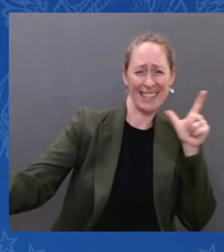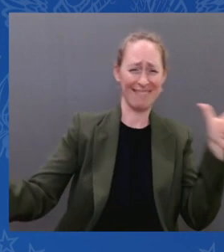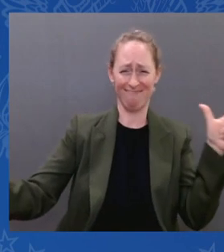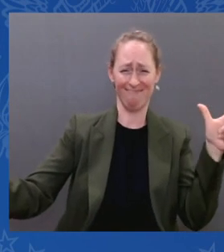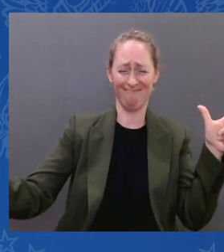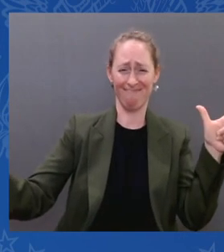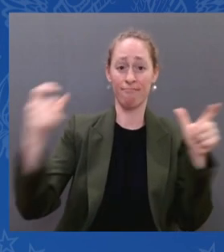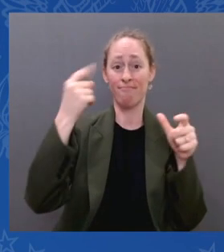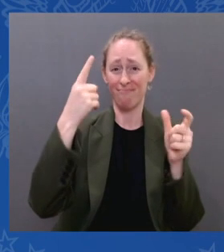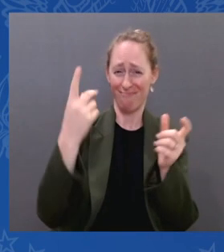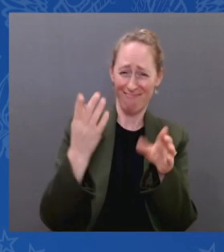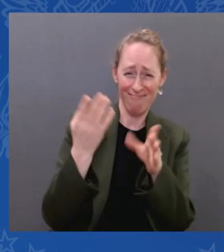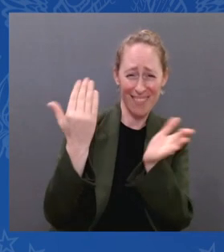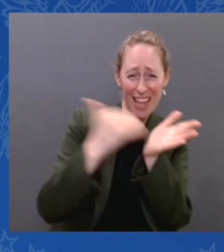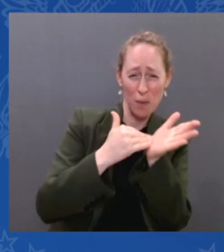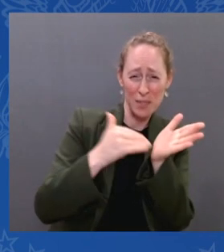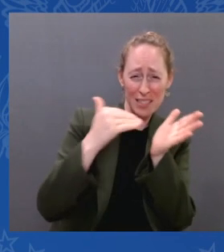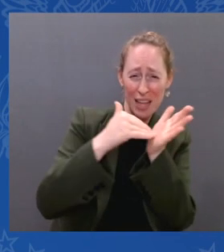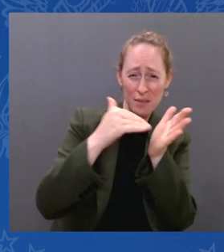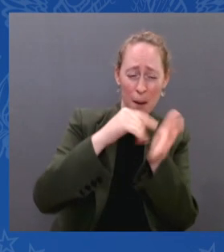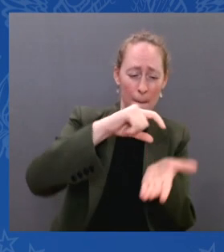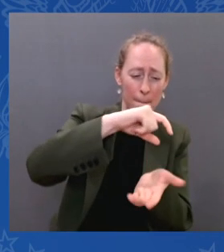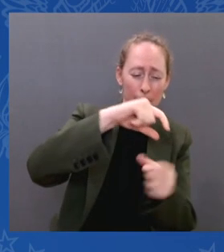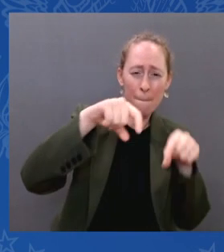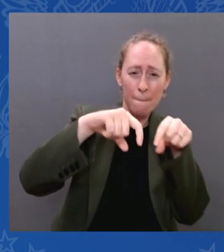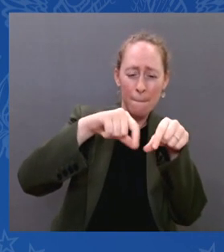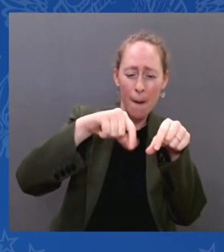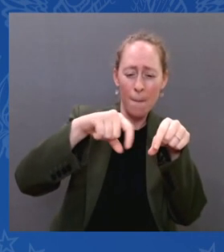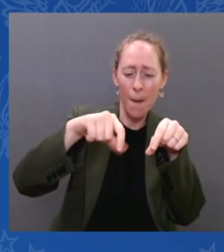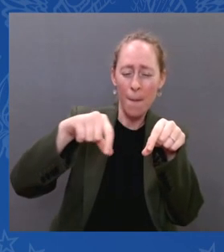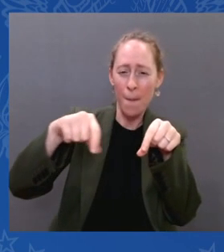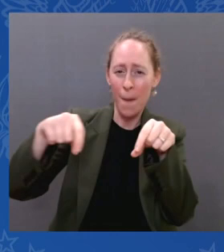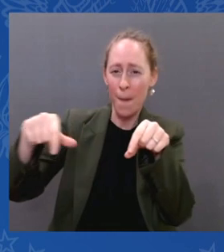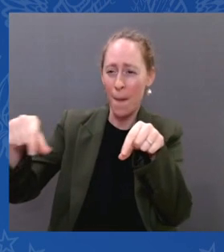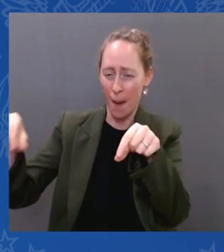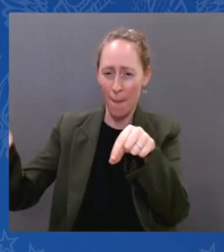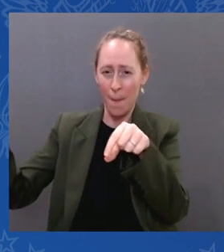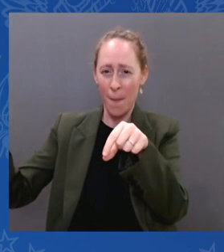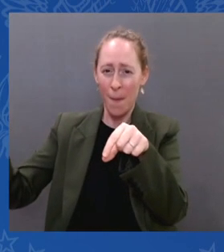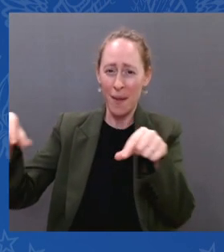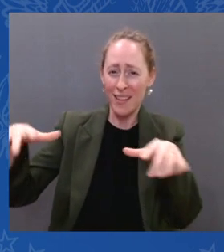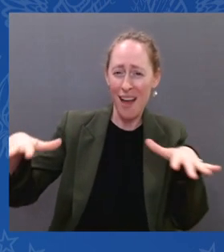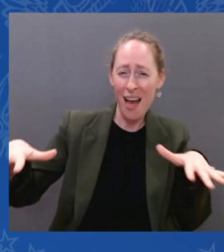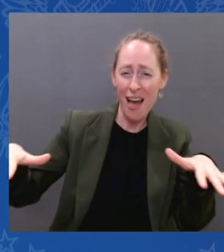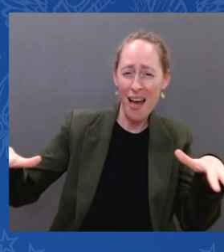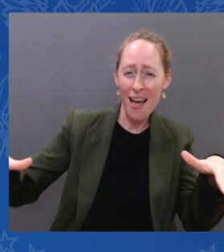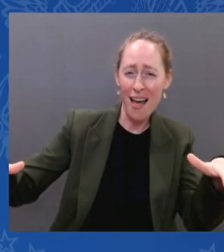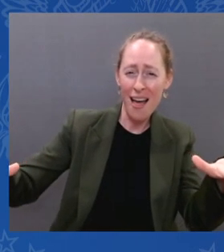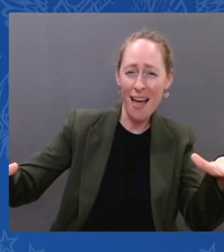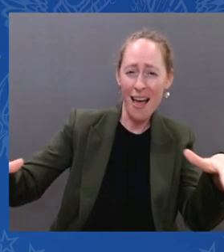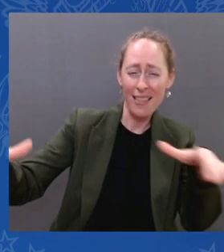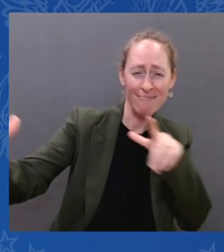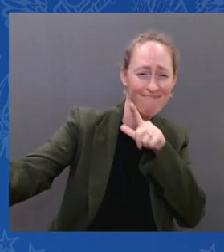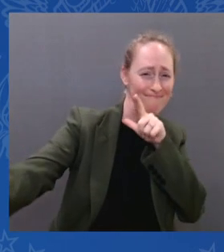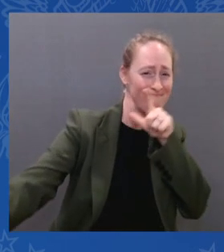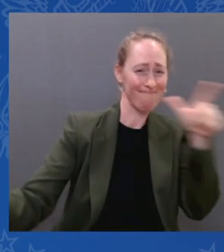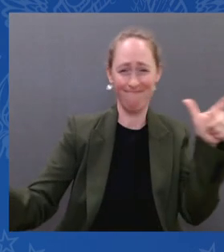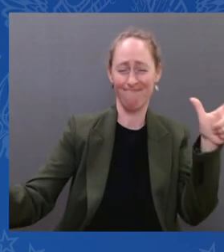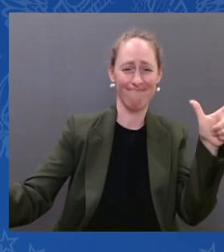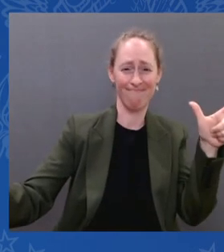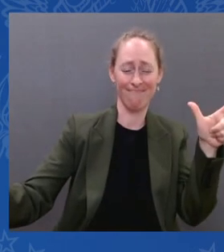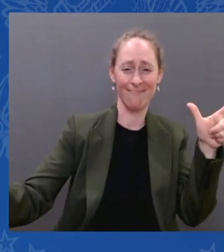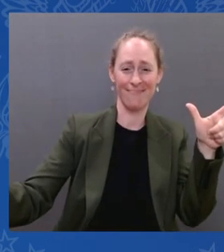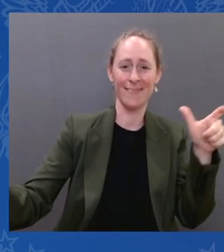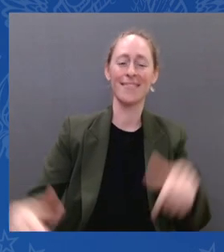our universe. And today, we're going to get a glimpse of the first light to shine through that window. Light from other worlds,